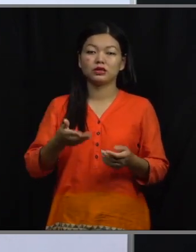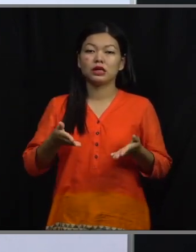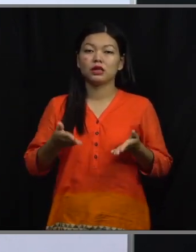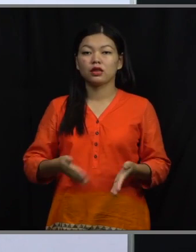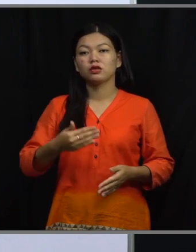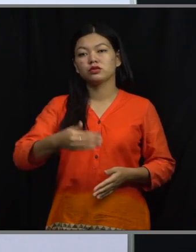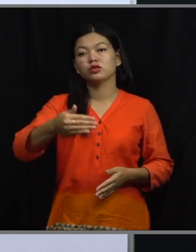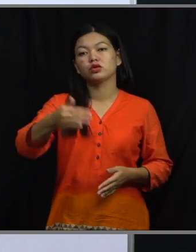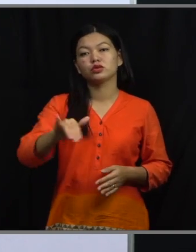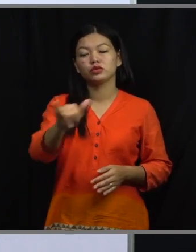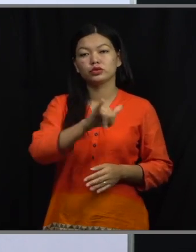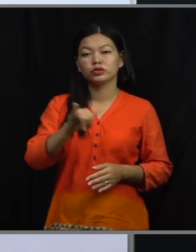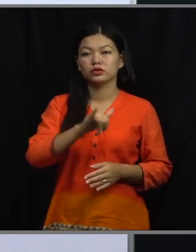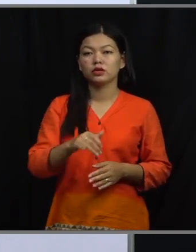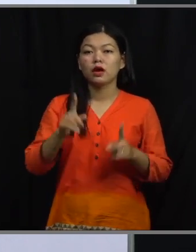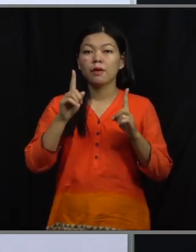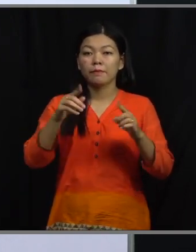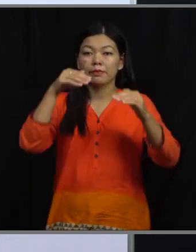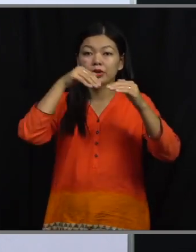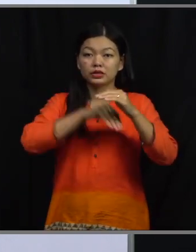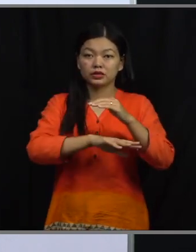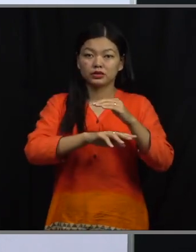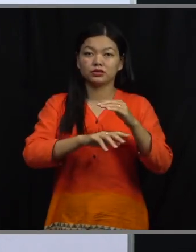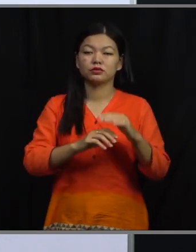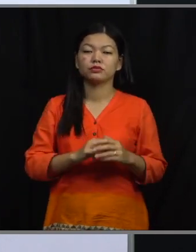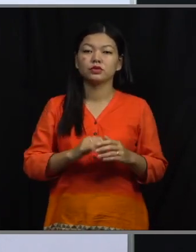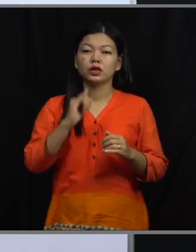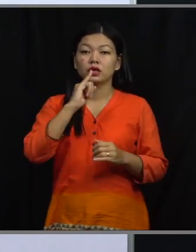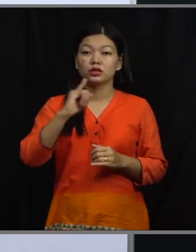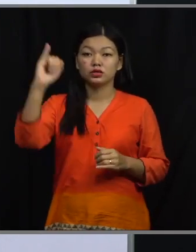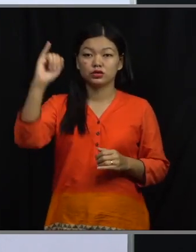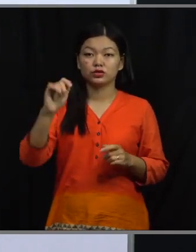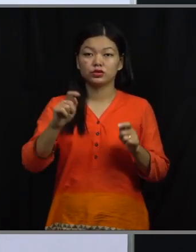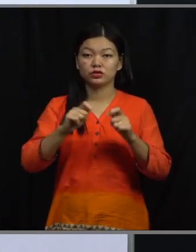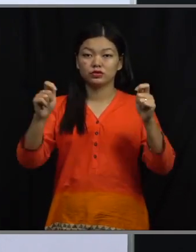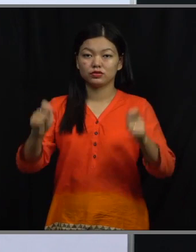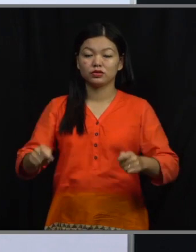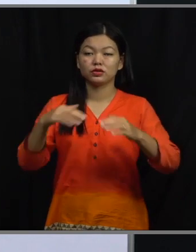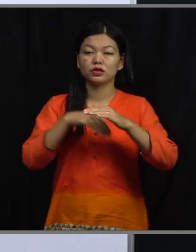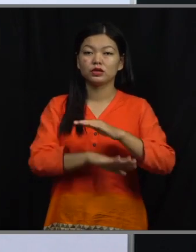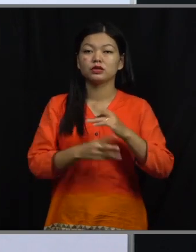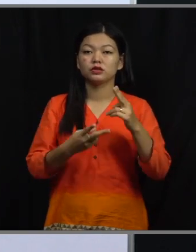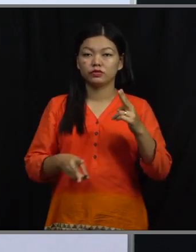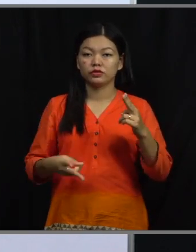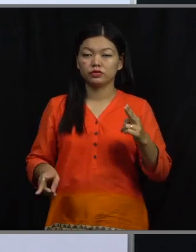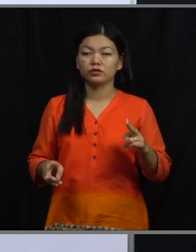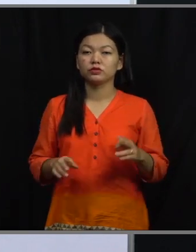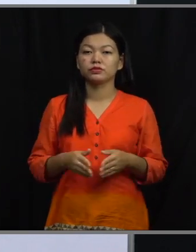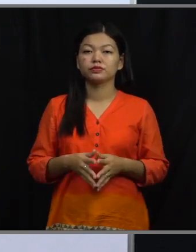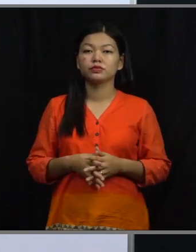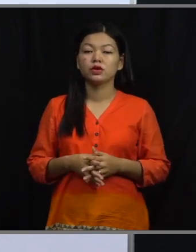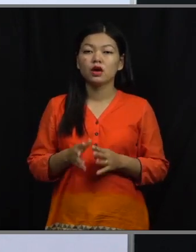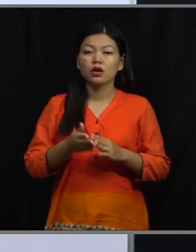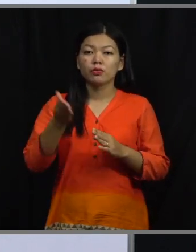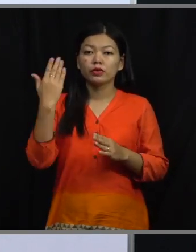discussing about the same, but under that, okay, in our previous classes, we have discussed about marriage among the